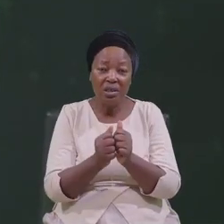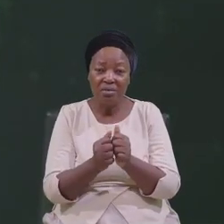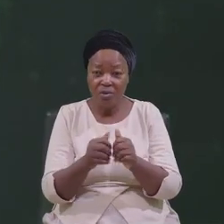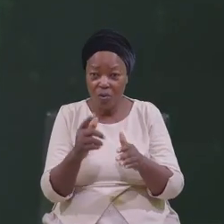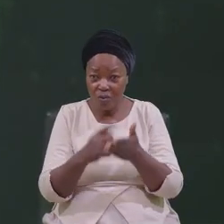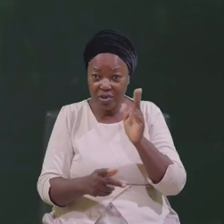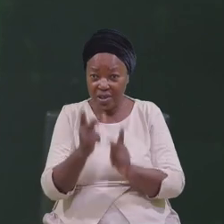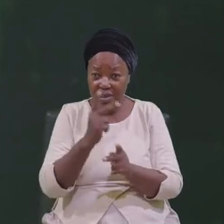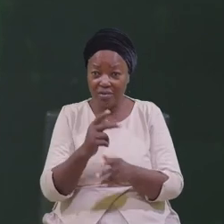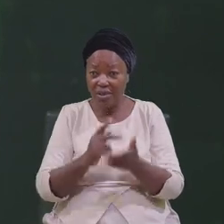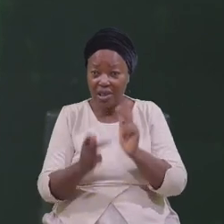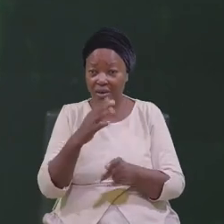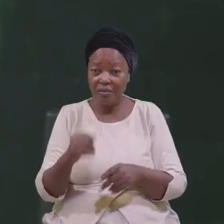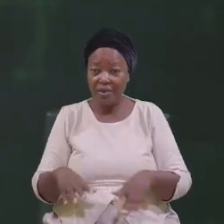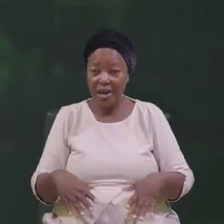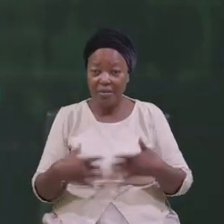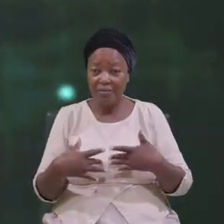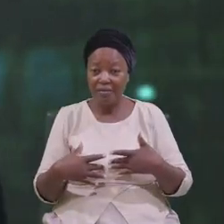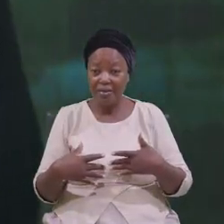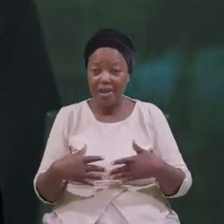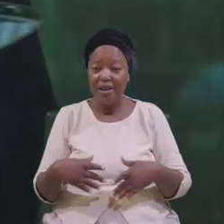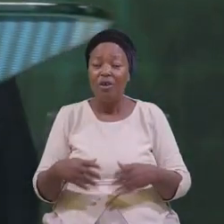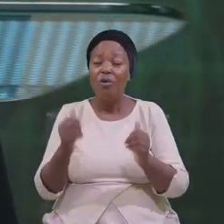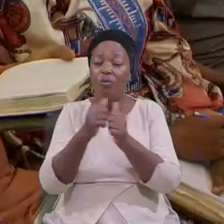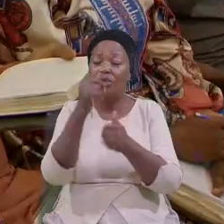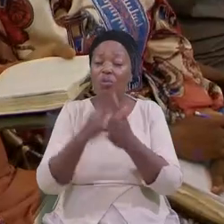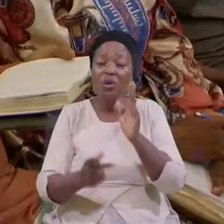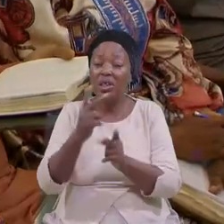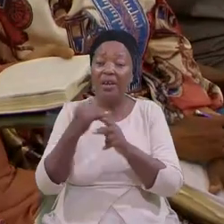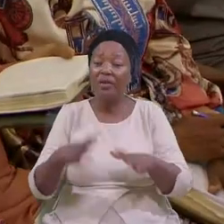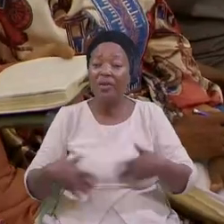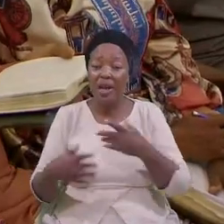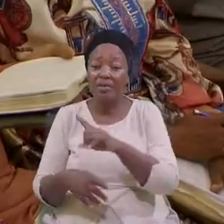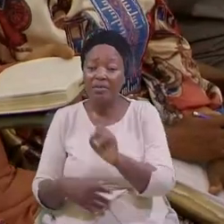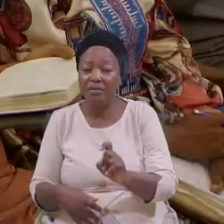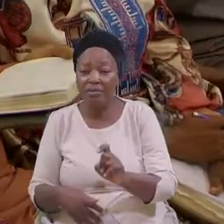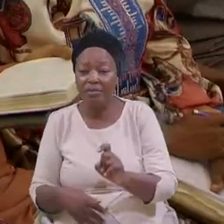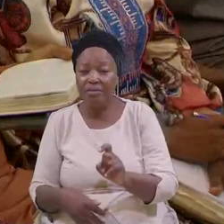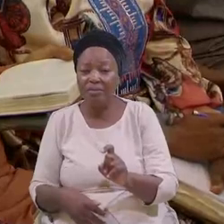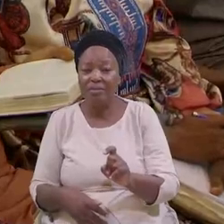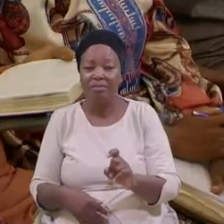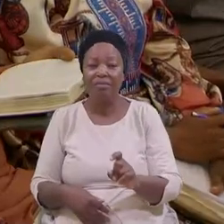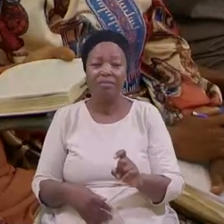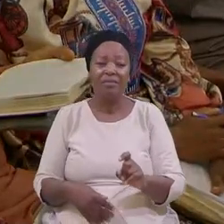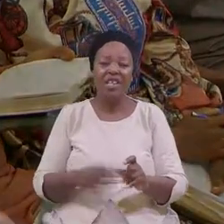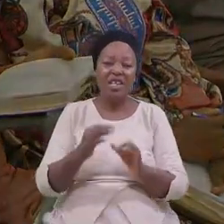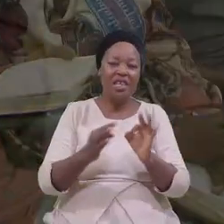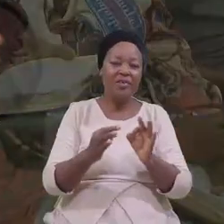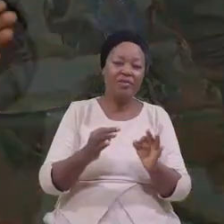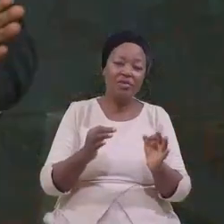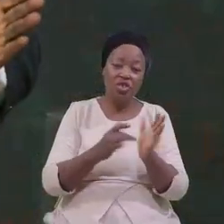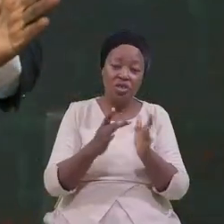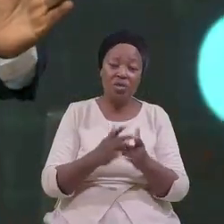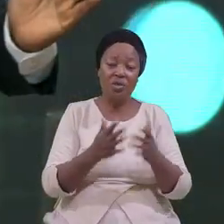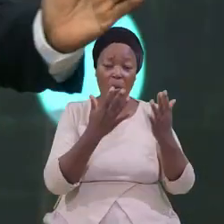life? I said, well, what kind of life? If Jesus tarries